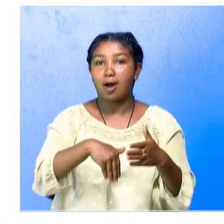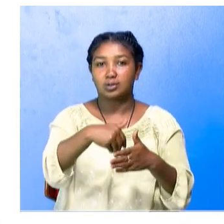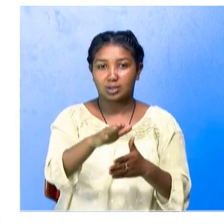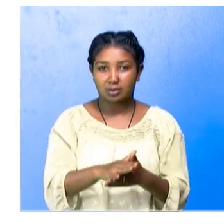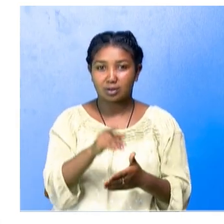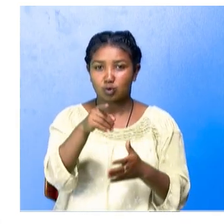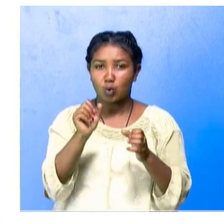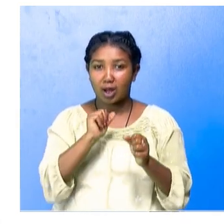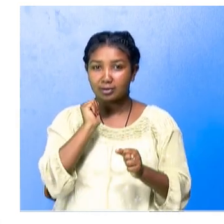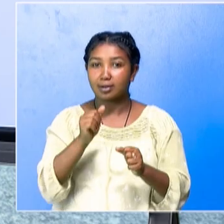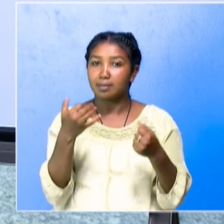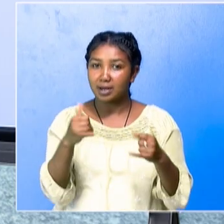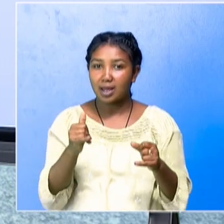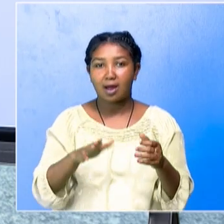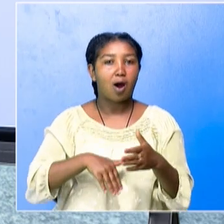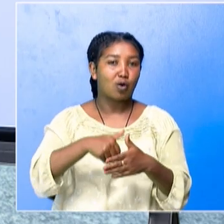You can't play